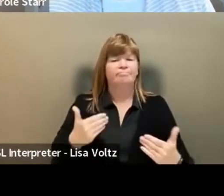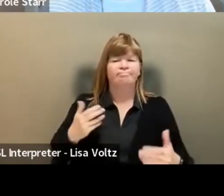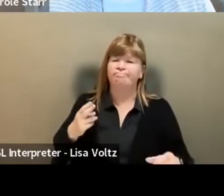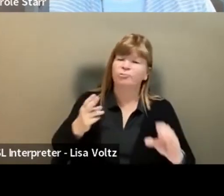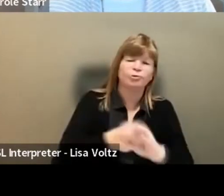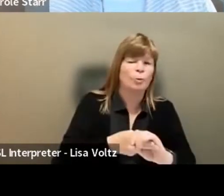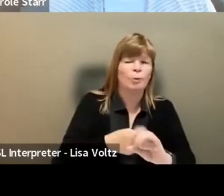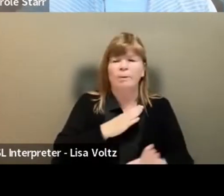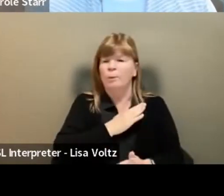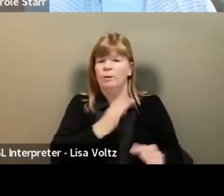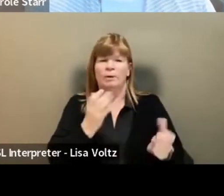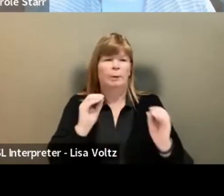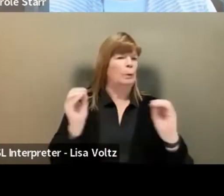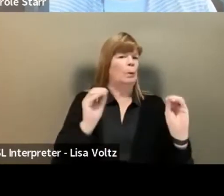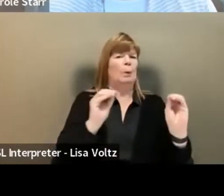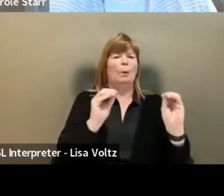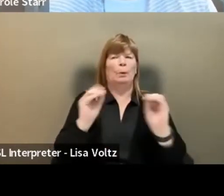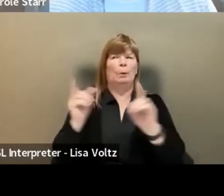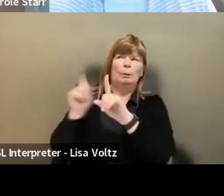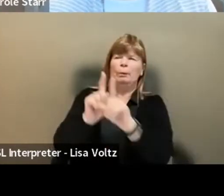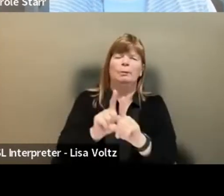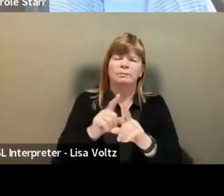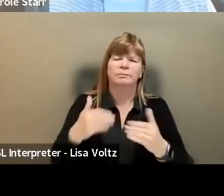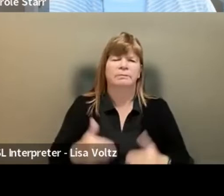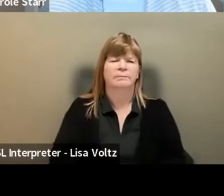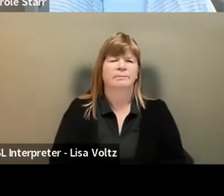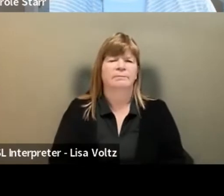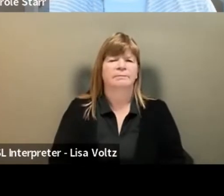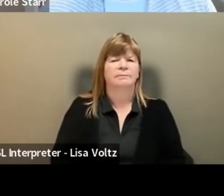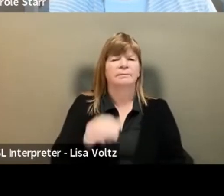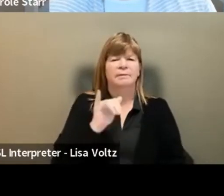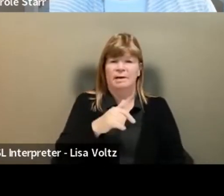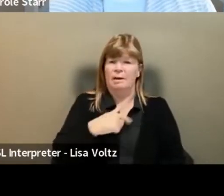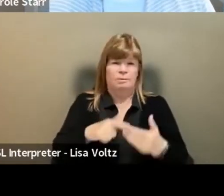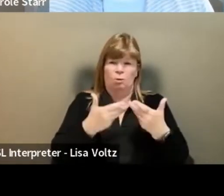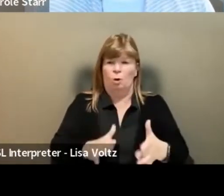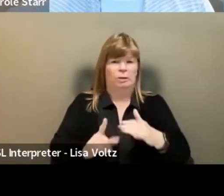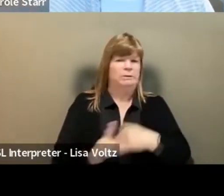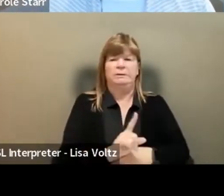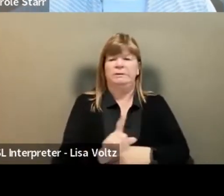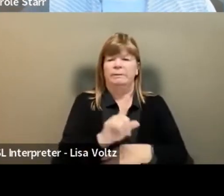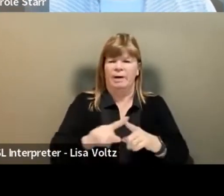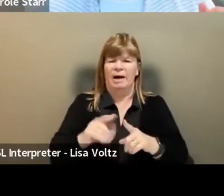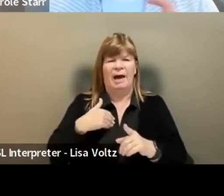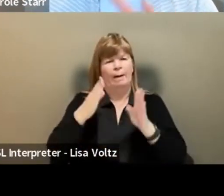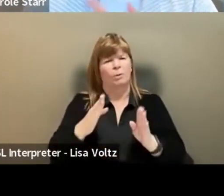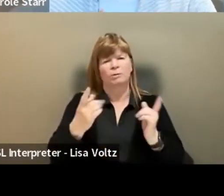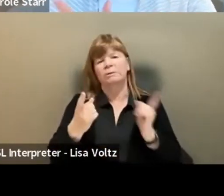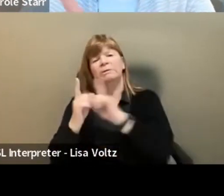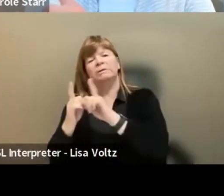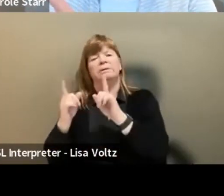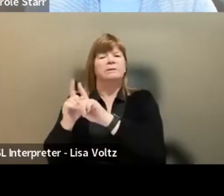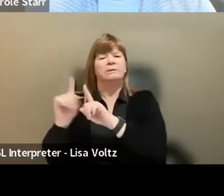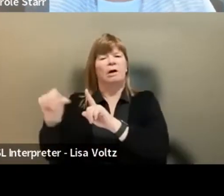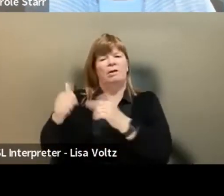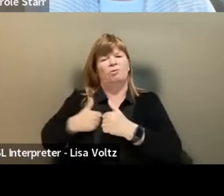swim without her. Because I was lost. But I had somebody at least another survivor